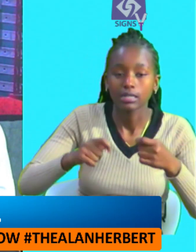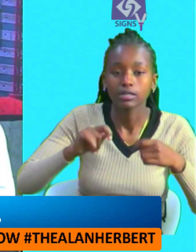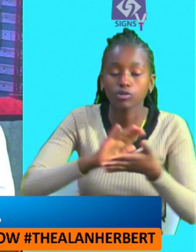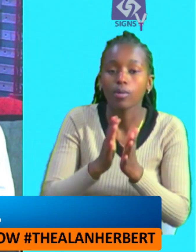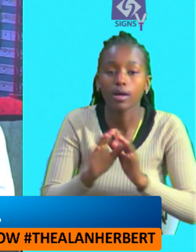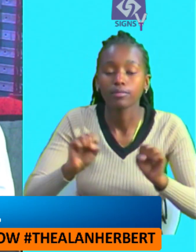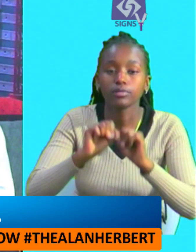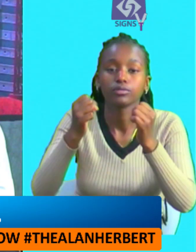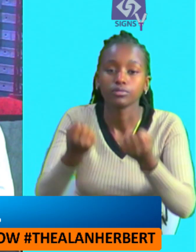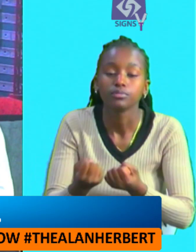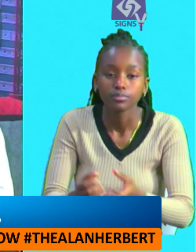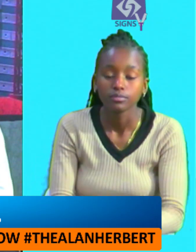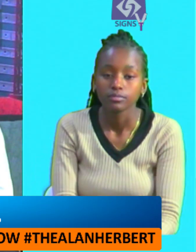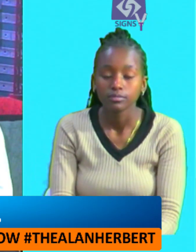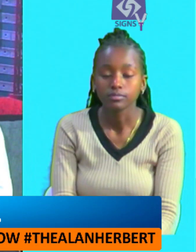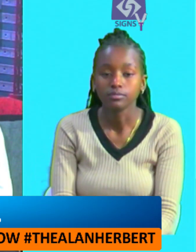Okay.